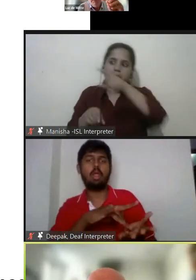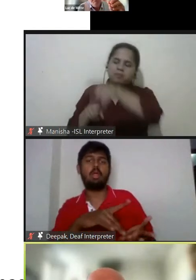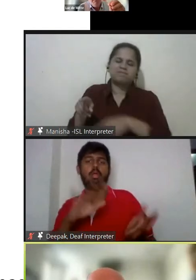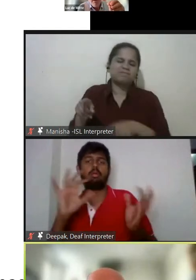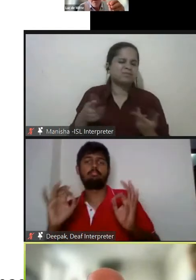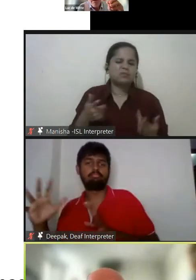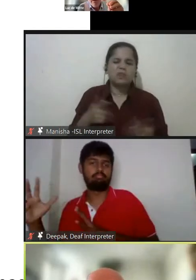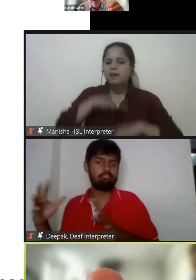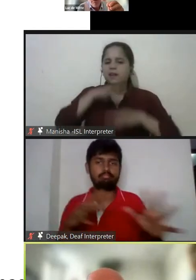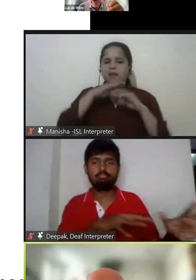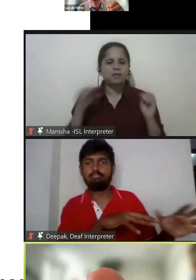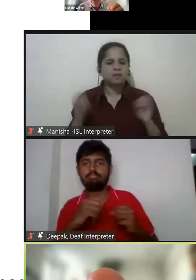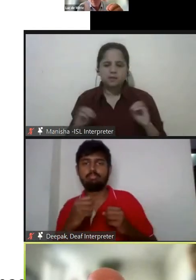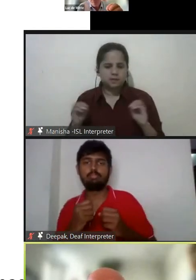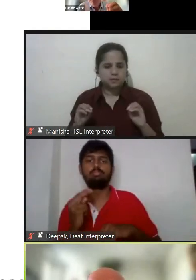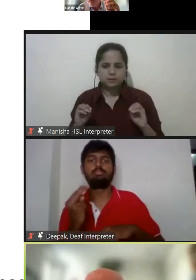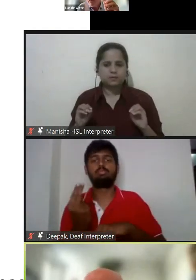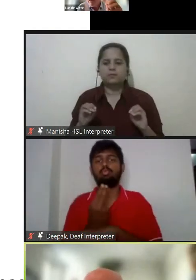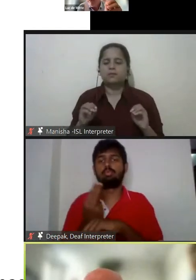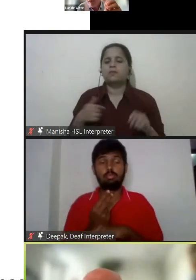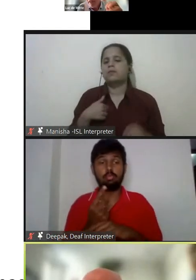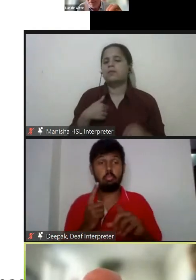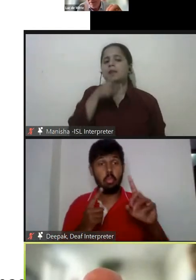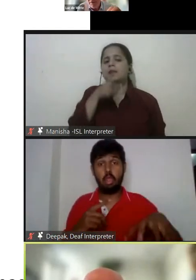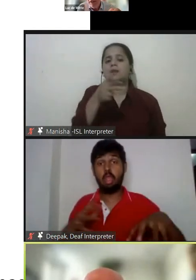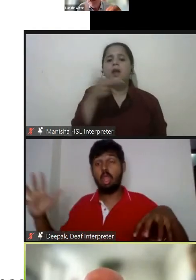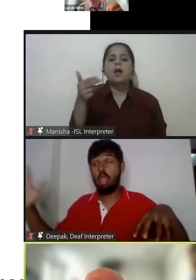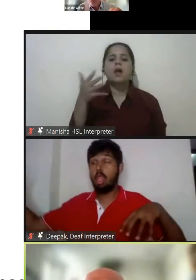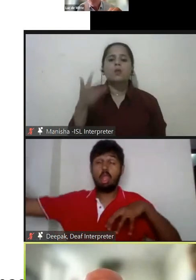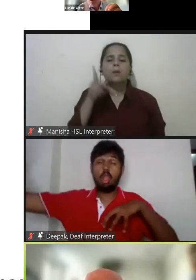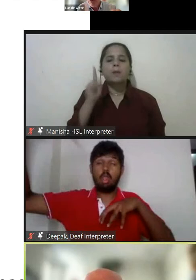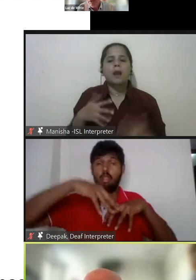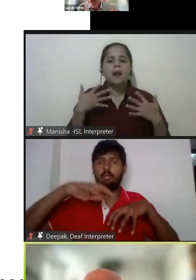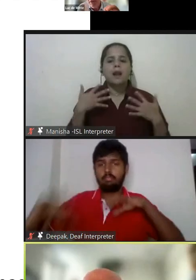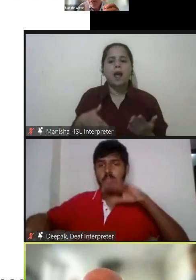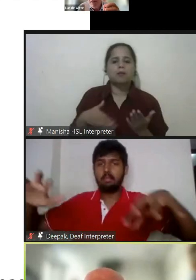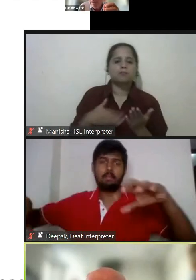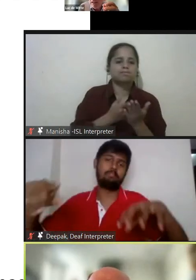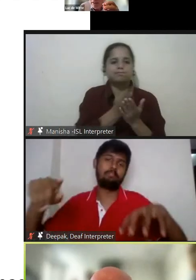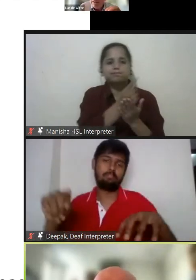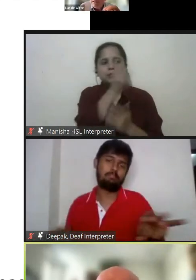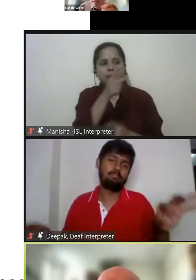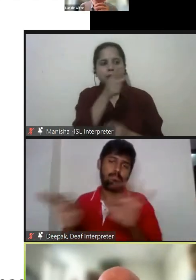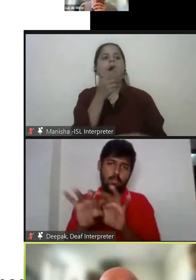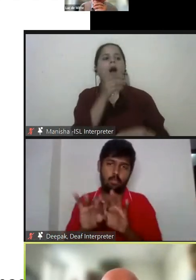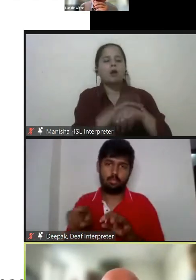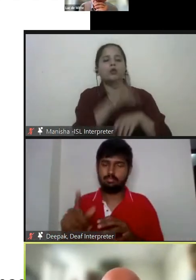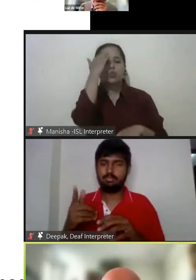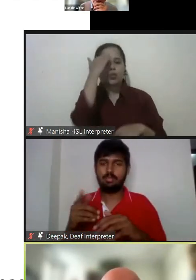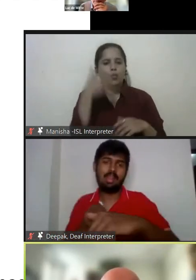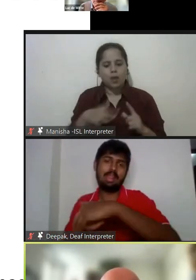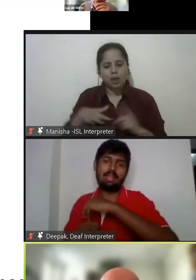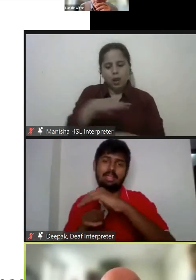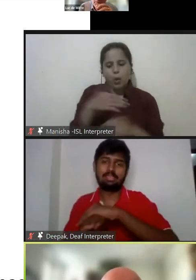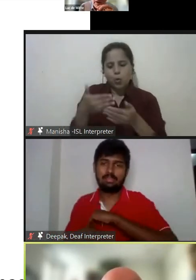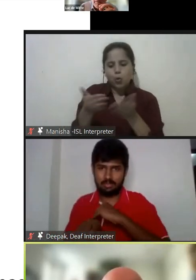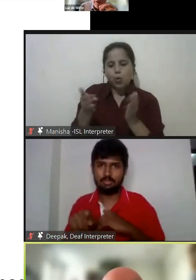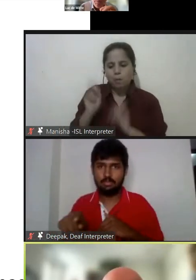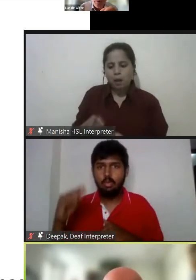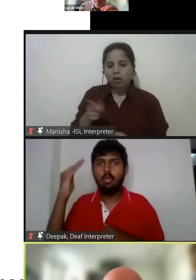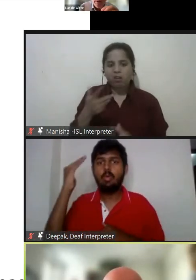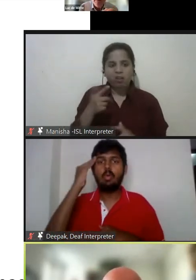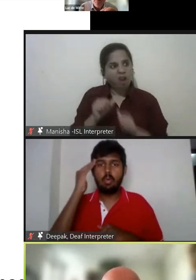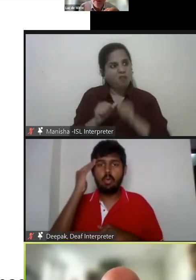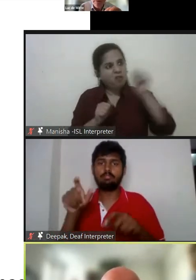will need what we call health navigators in local communities. And that's an interesting thing we